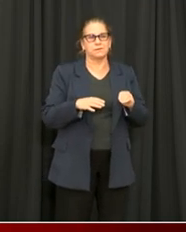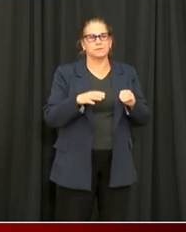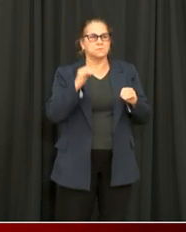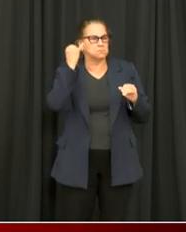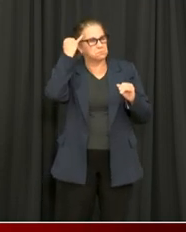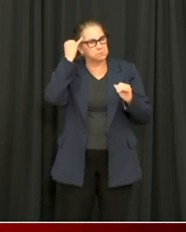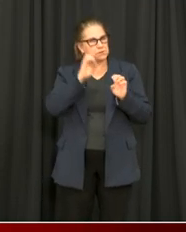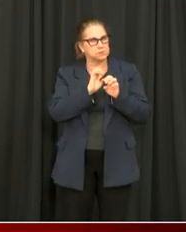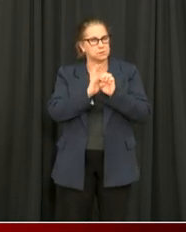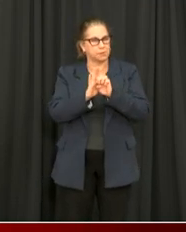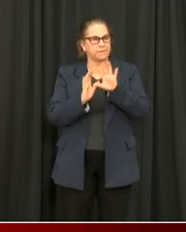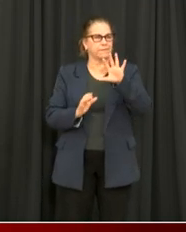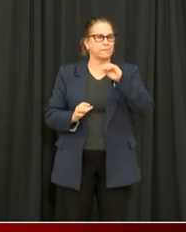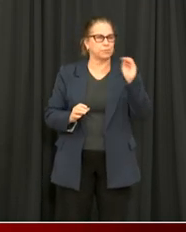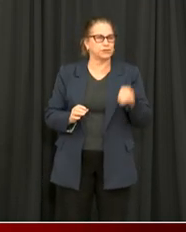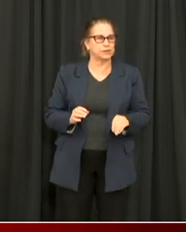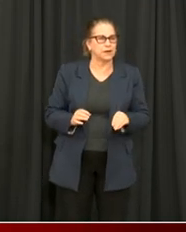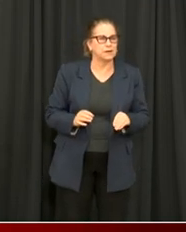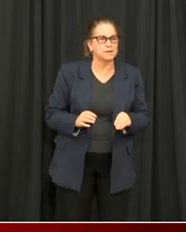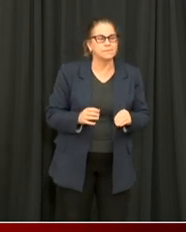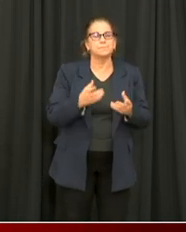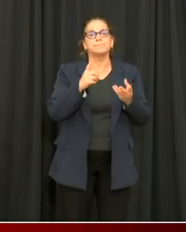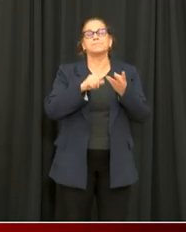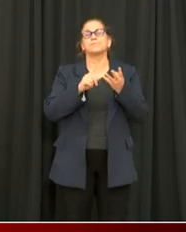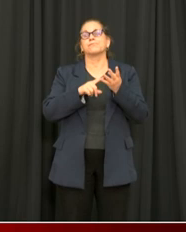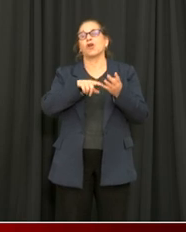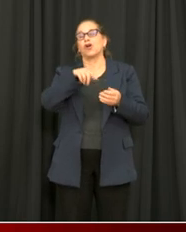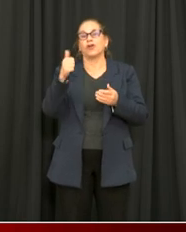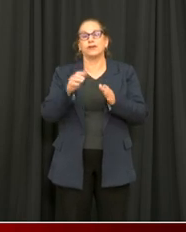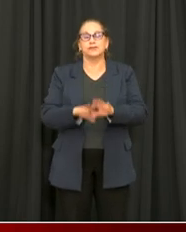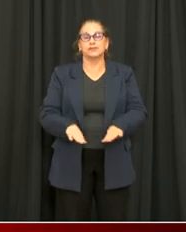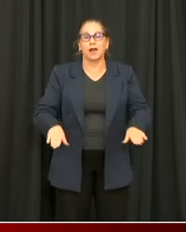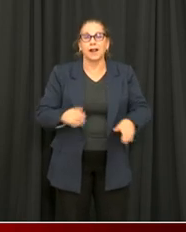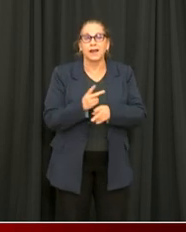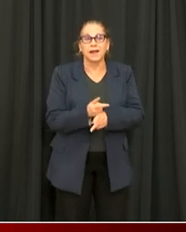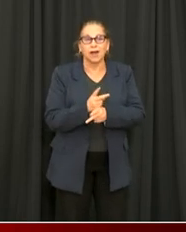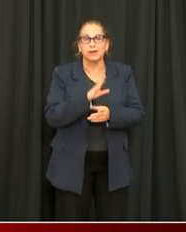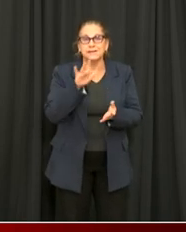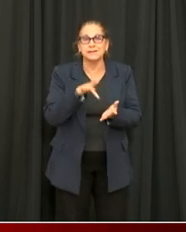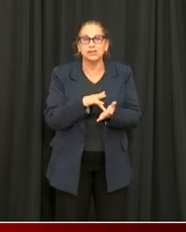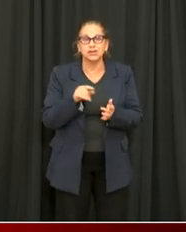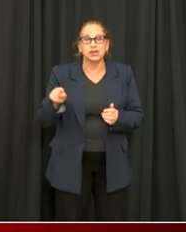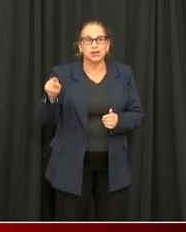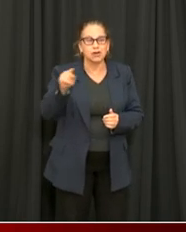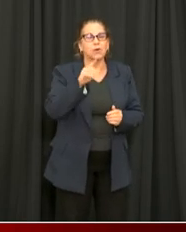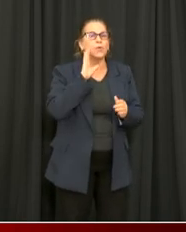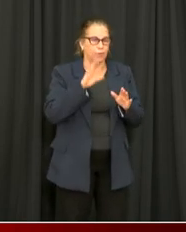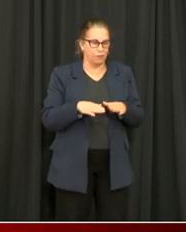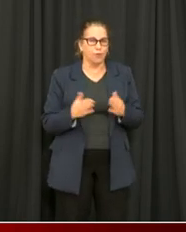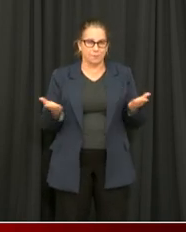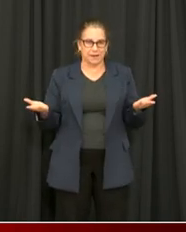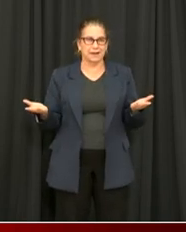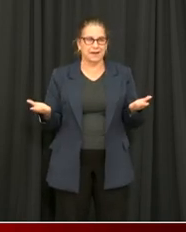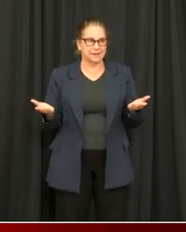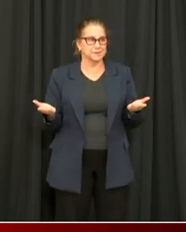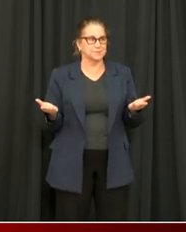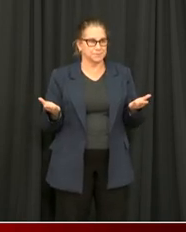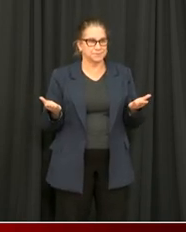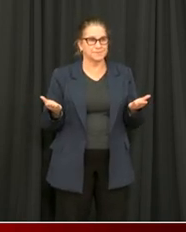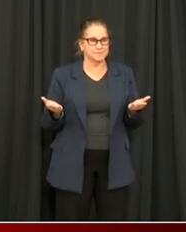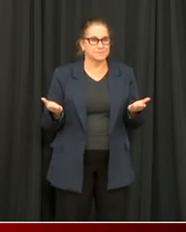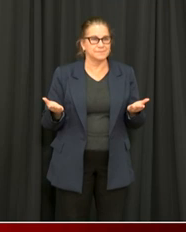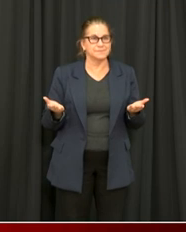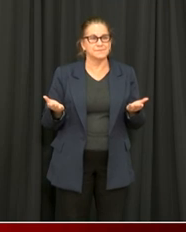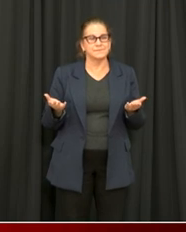and Engagement will also begin reporting in person. And there